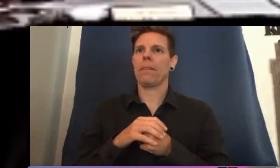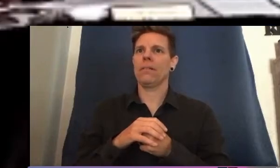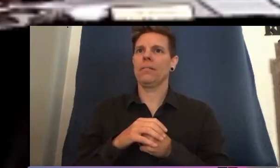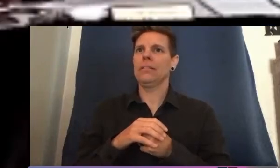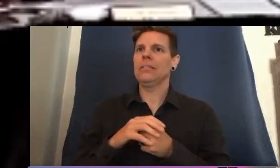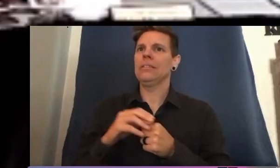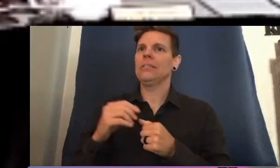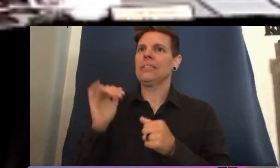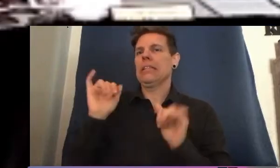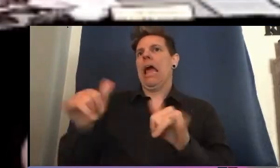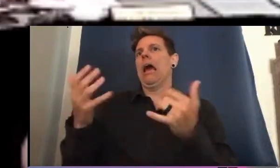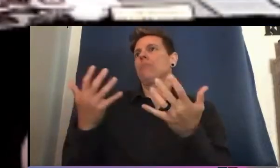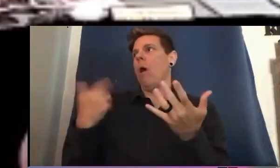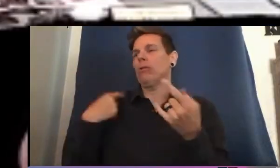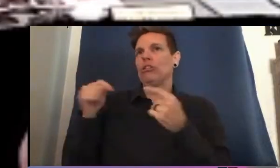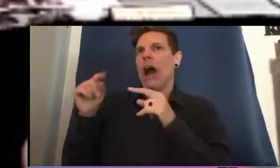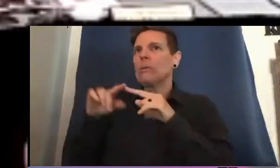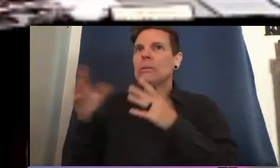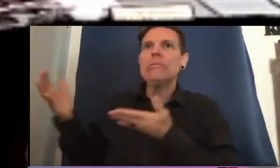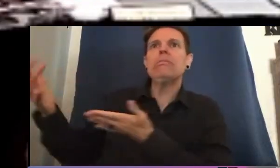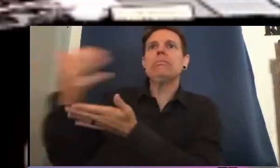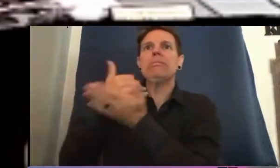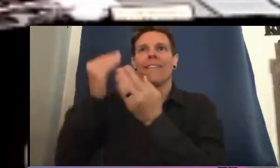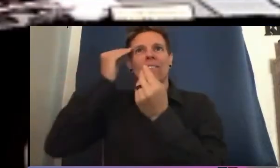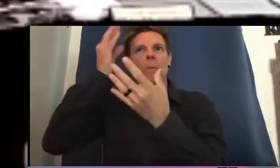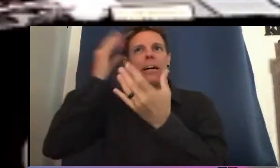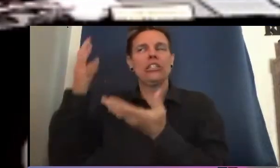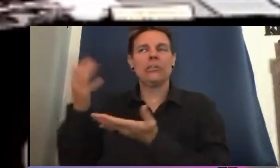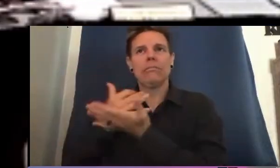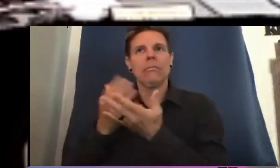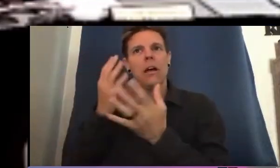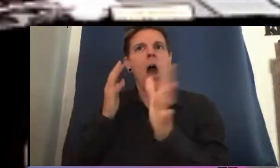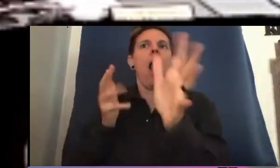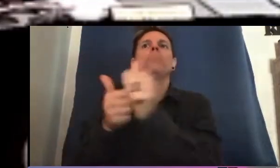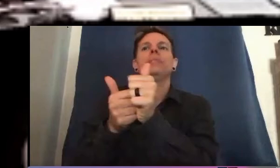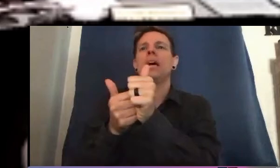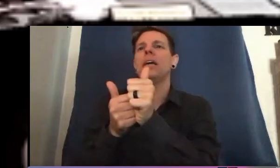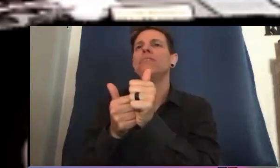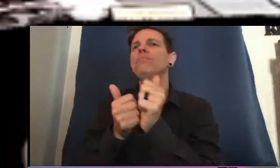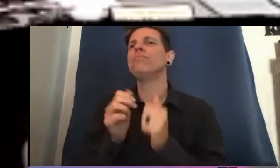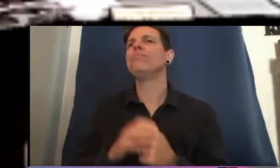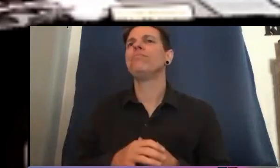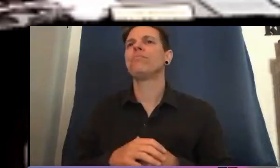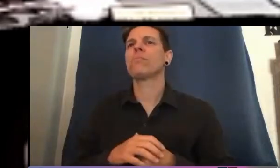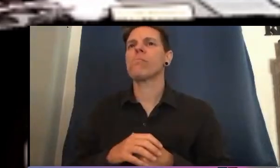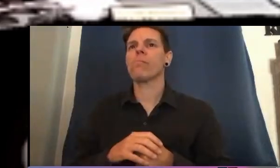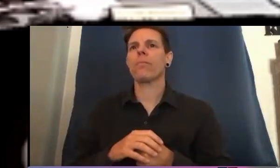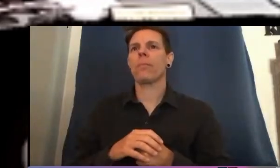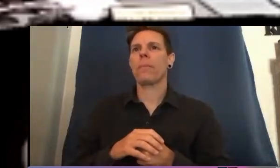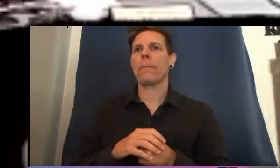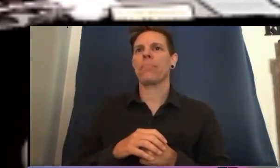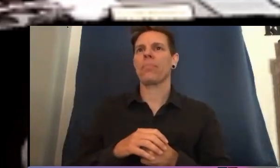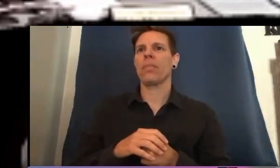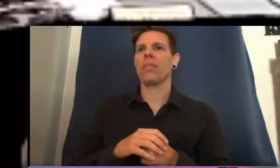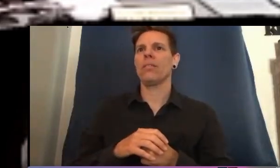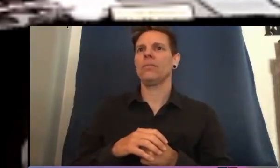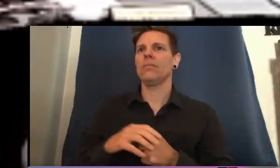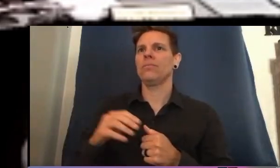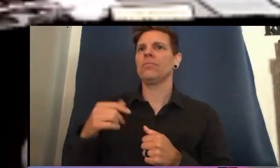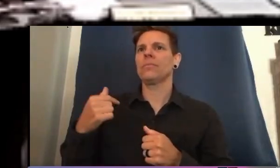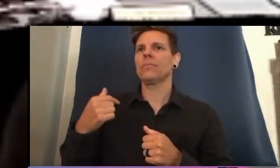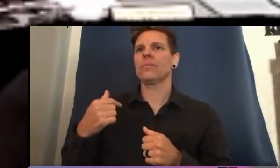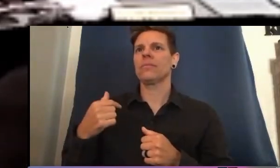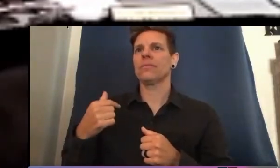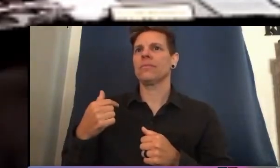Susan. So we have remained in close coordination with our Pikes Peak area of superintendents, as well as our